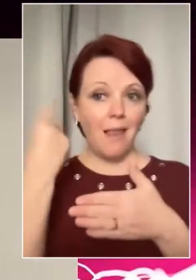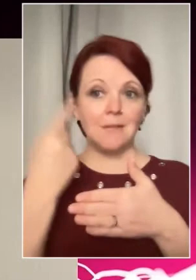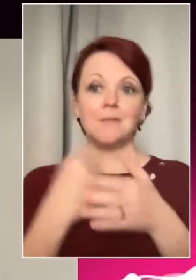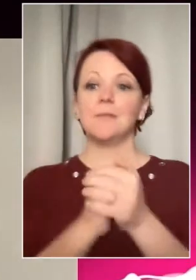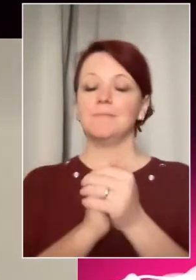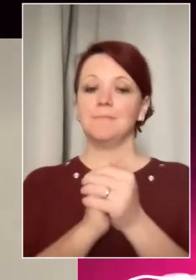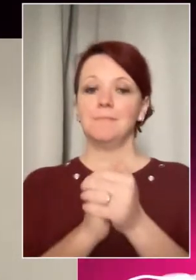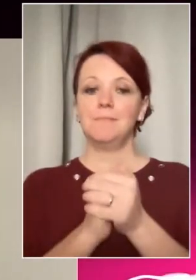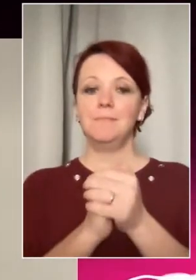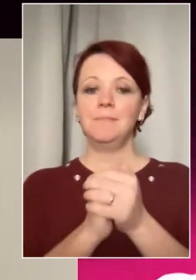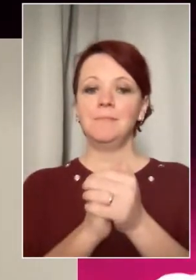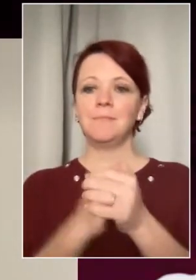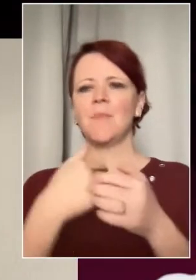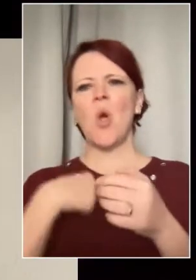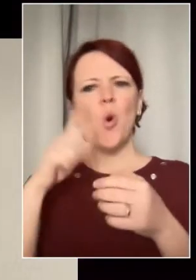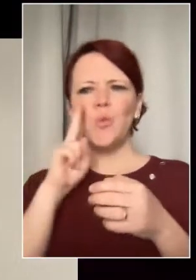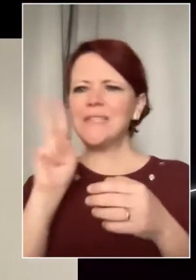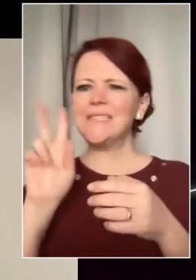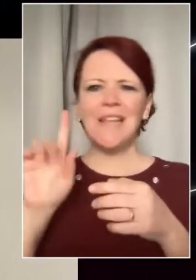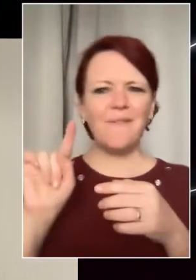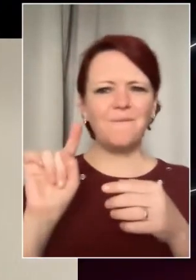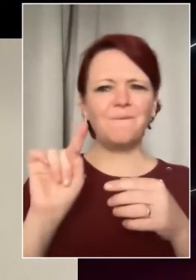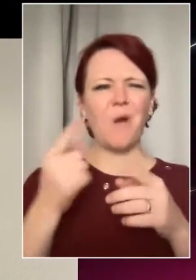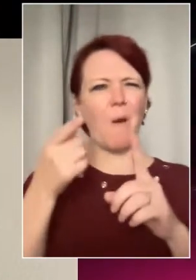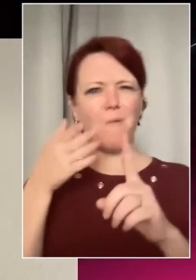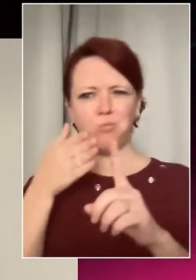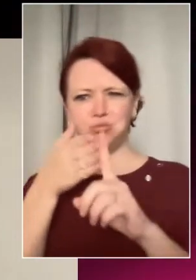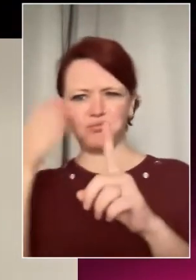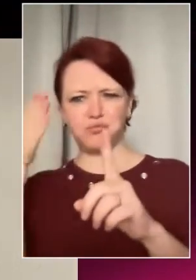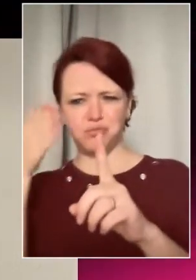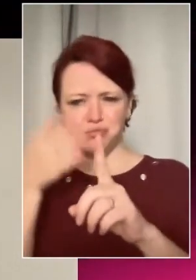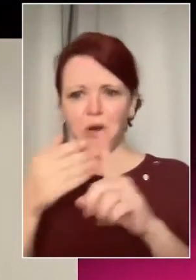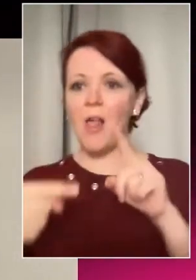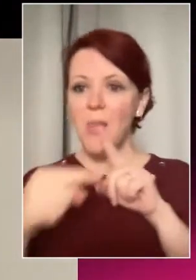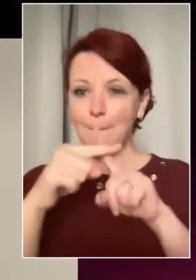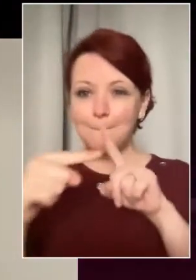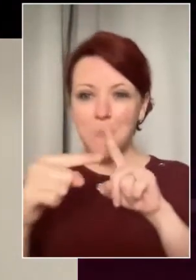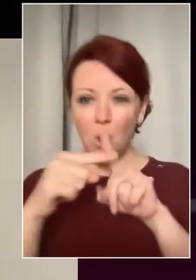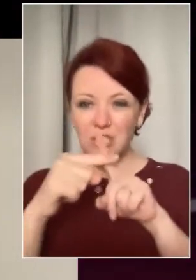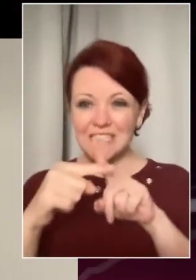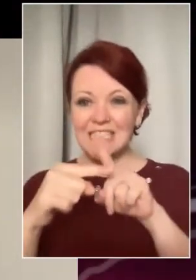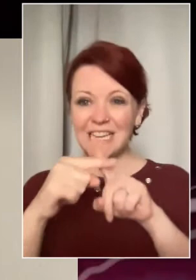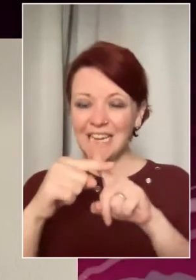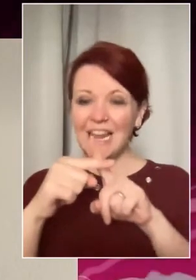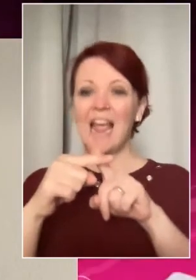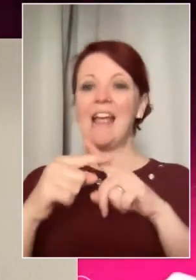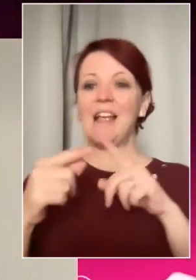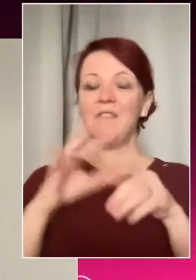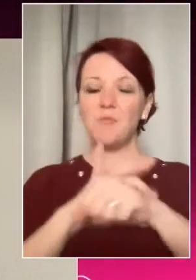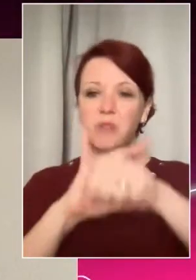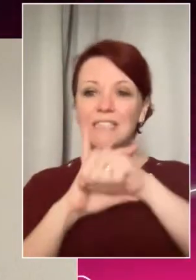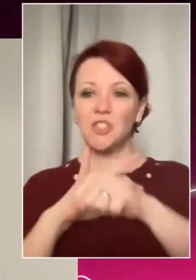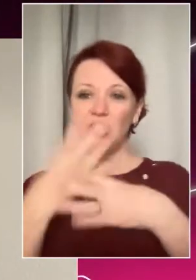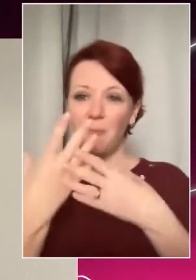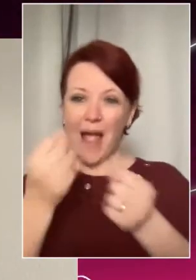see firsthand the positive impact apprentices have on individuals and the business. Having got almost 2,000 apprentices on 30 different standards,